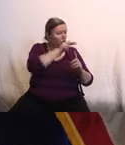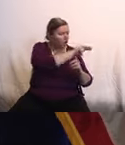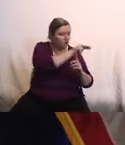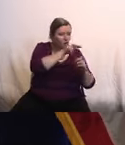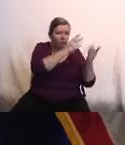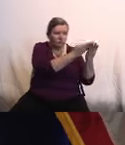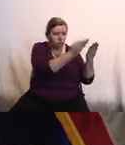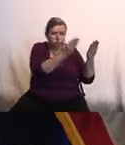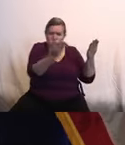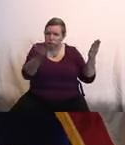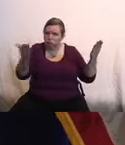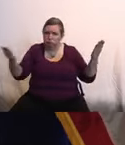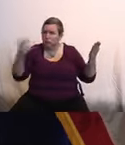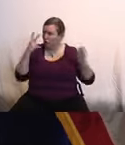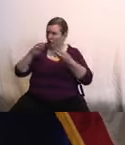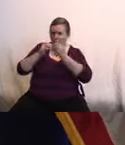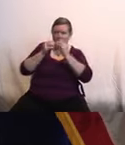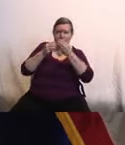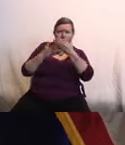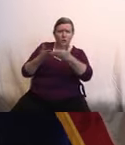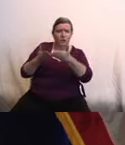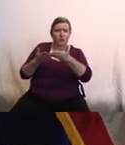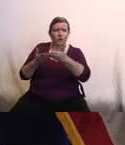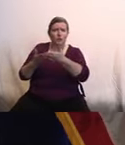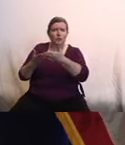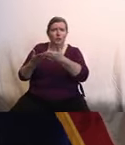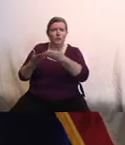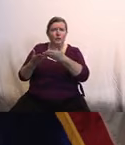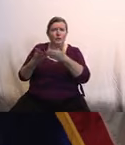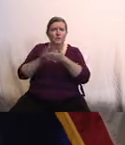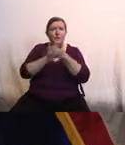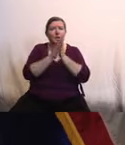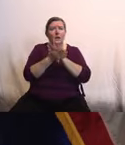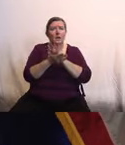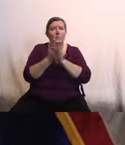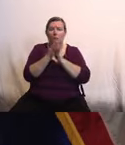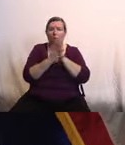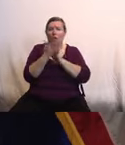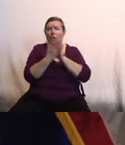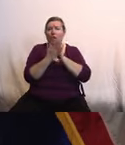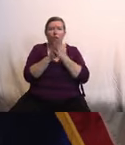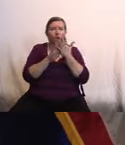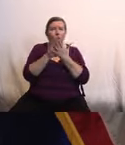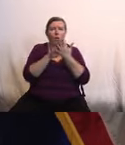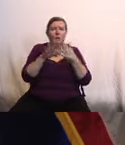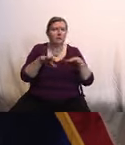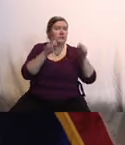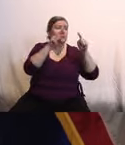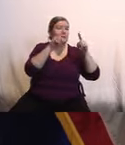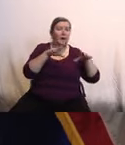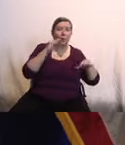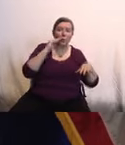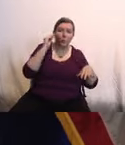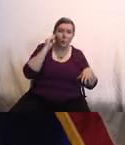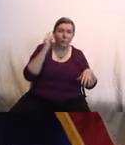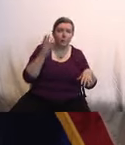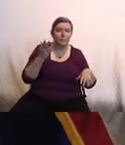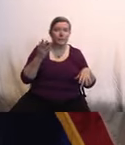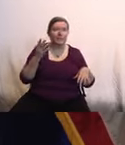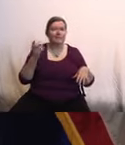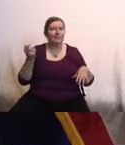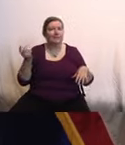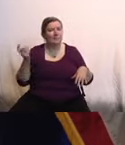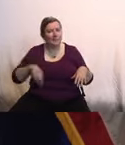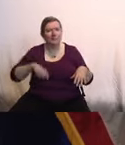numbers themselves become somewhat less accurate, as things like home testing, for example, begin to take over, you need to begin looking